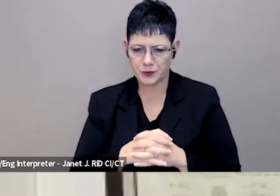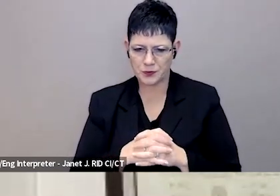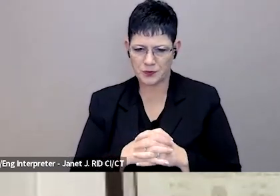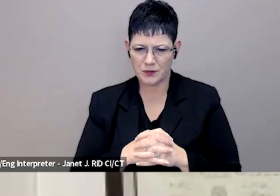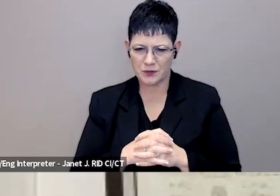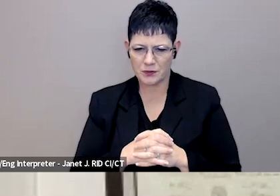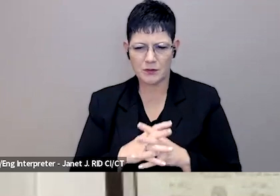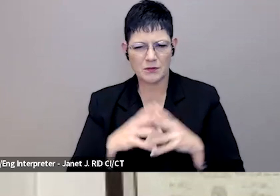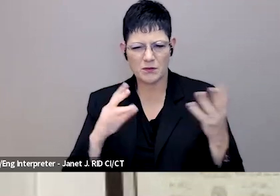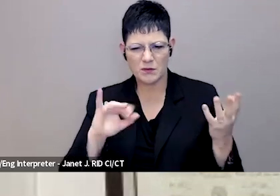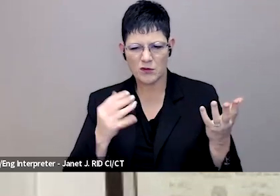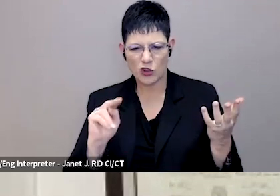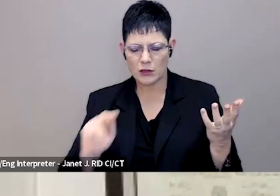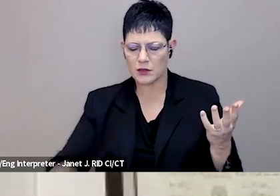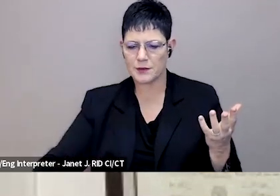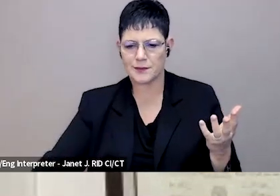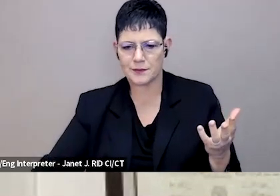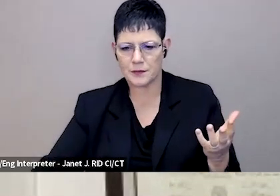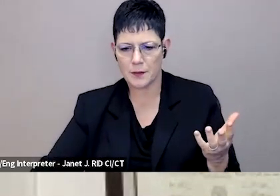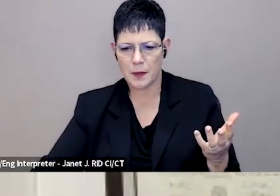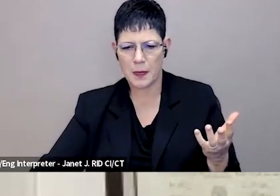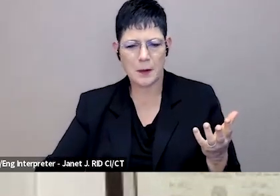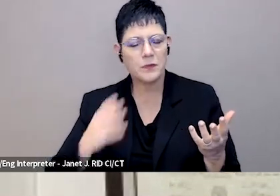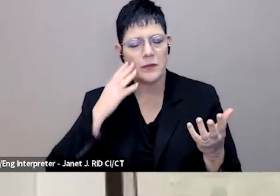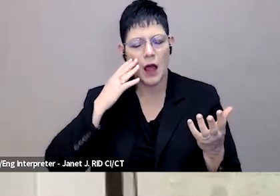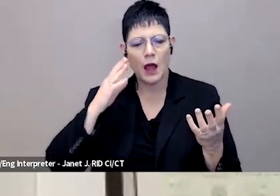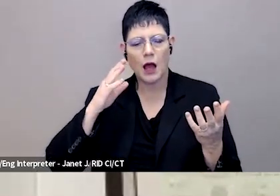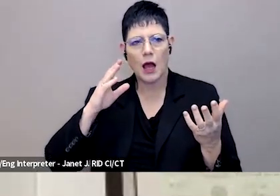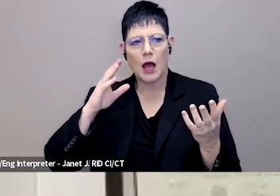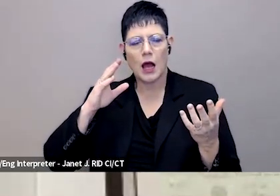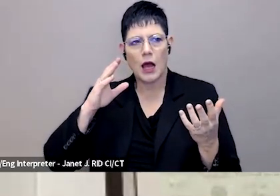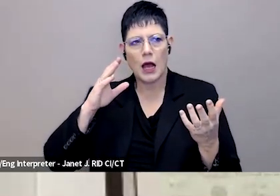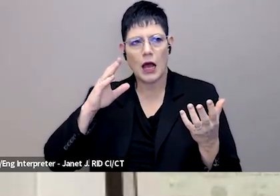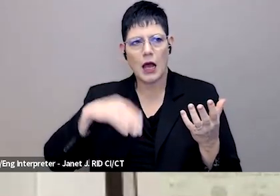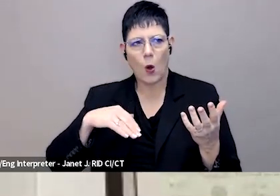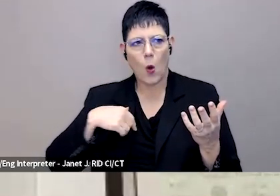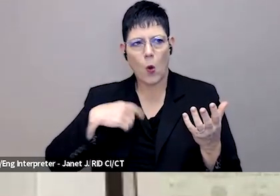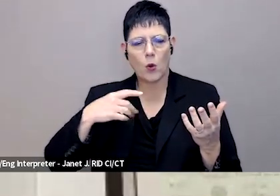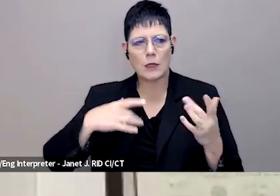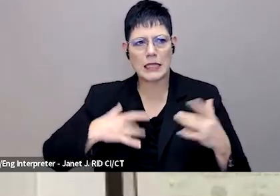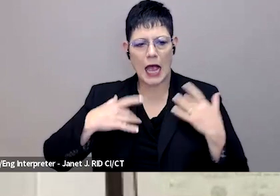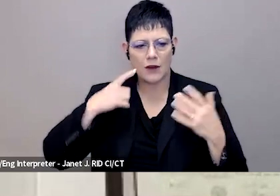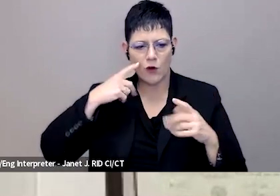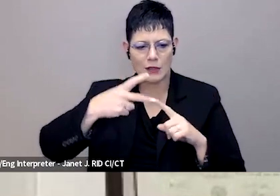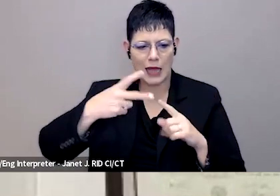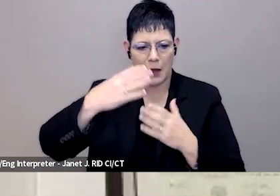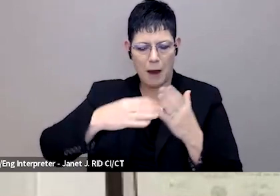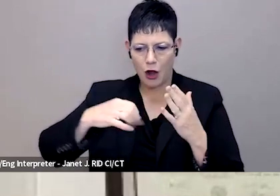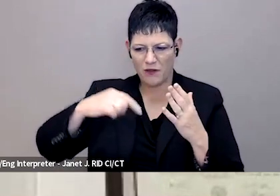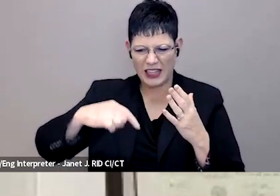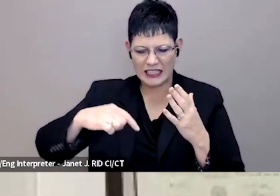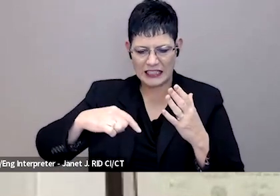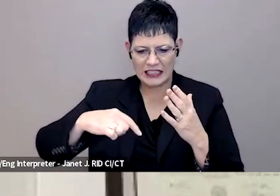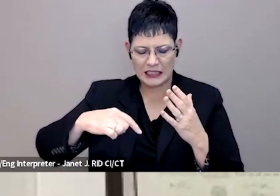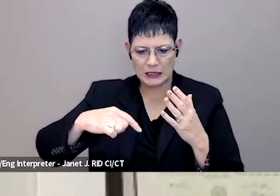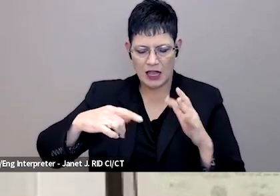I think clearly there's one of the and we're excited for the second half of this focused on the direct care